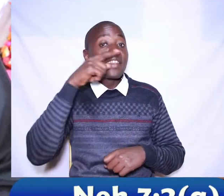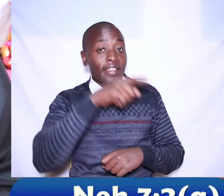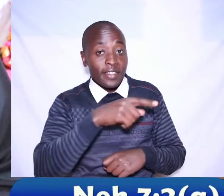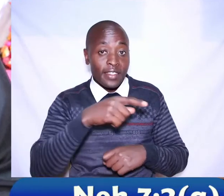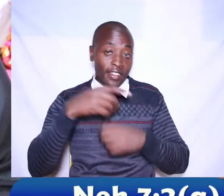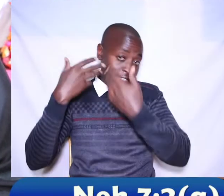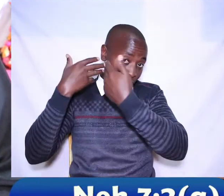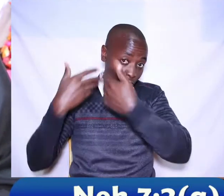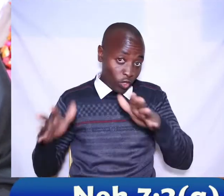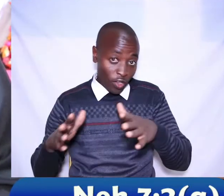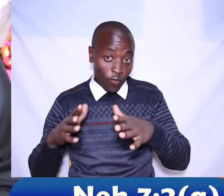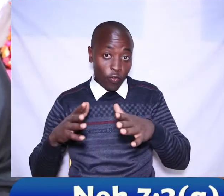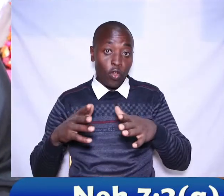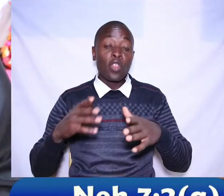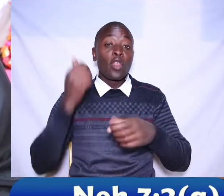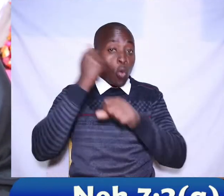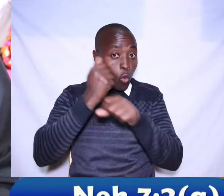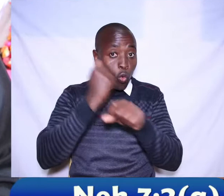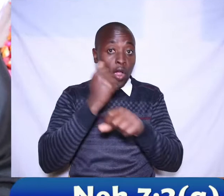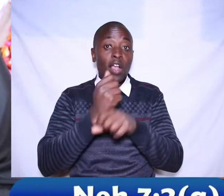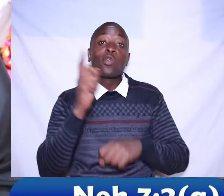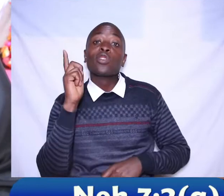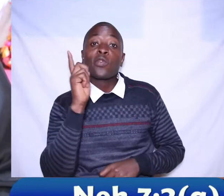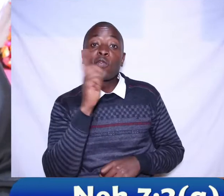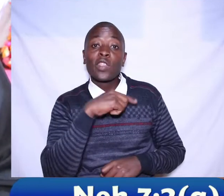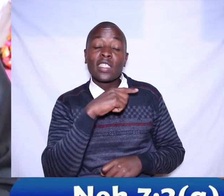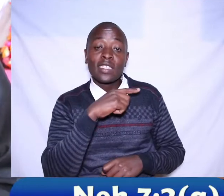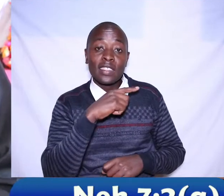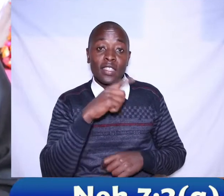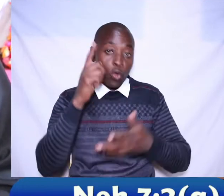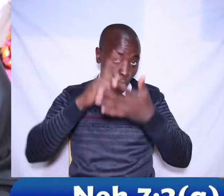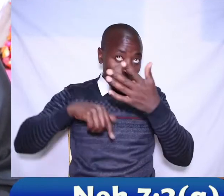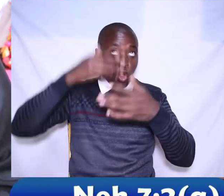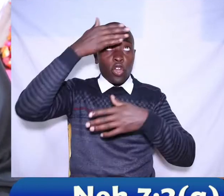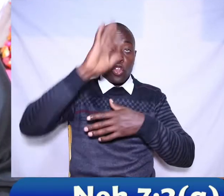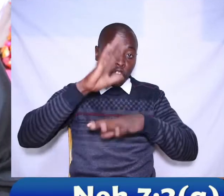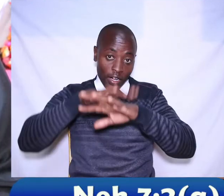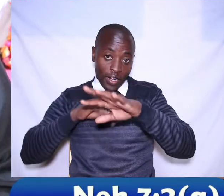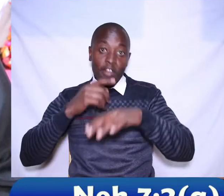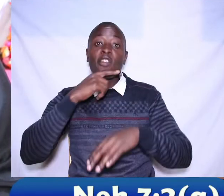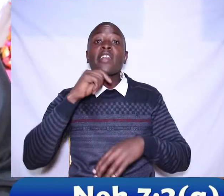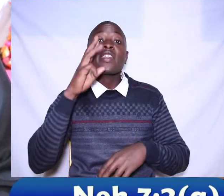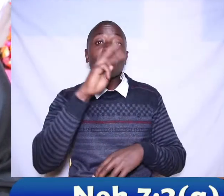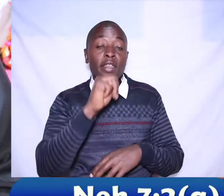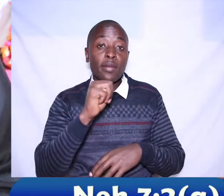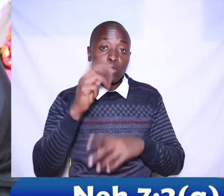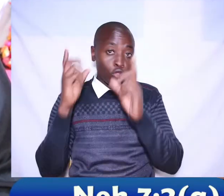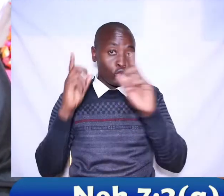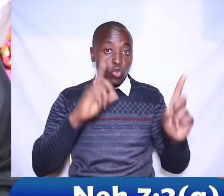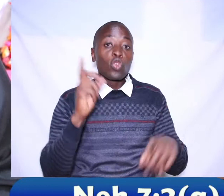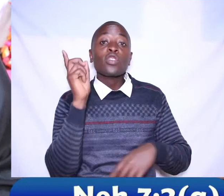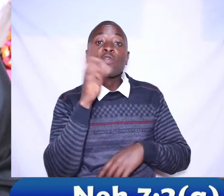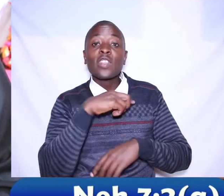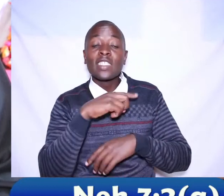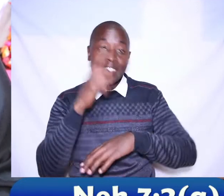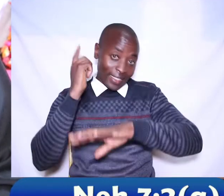go. His work was complete. What God had called him to do was over,